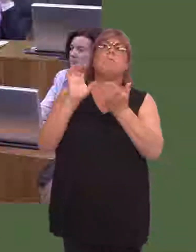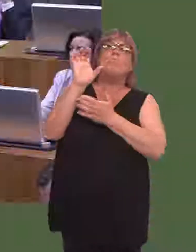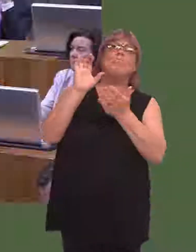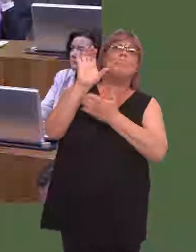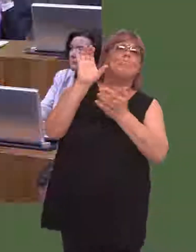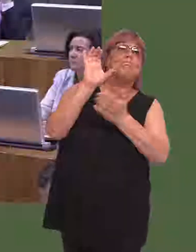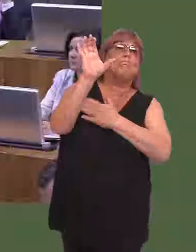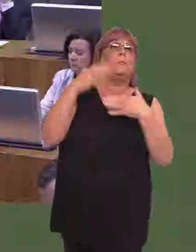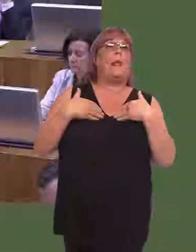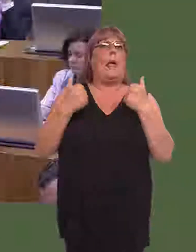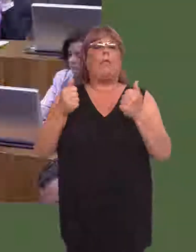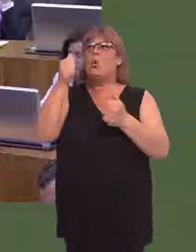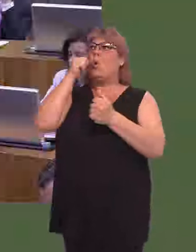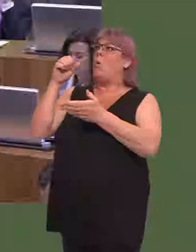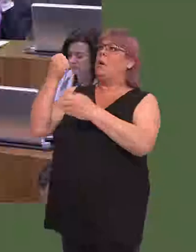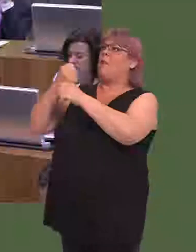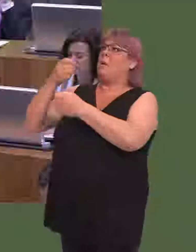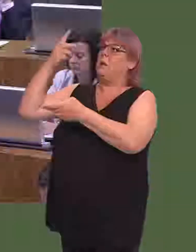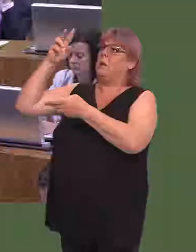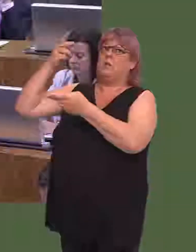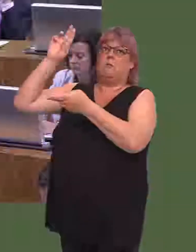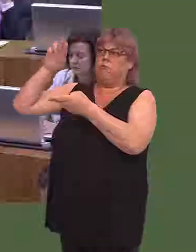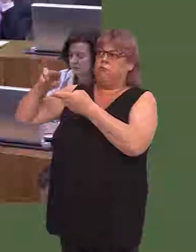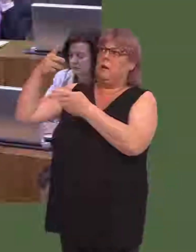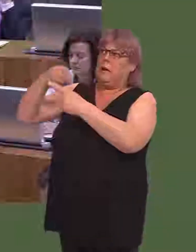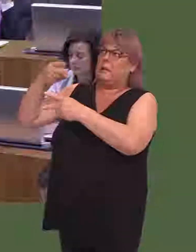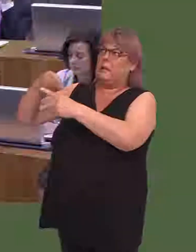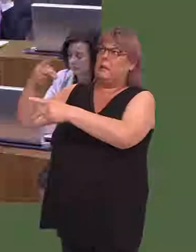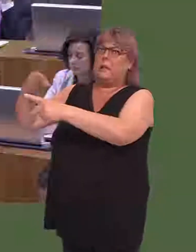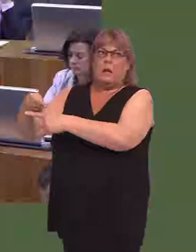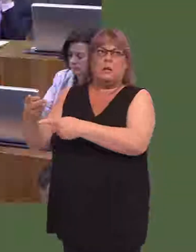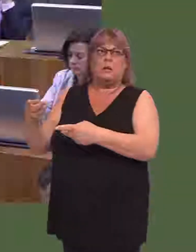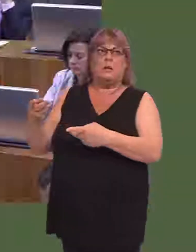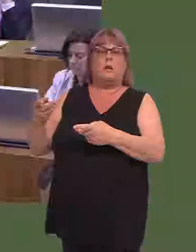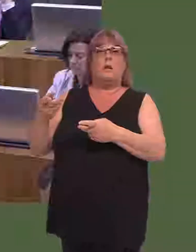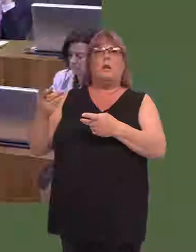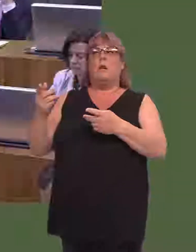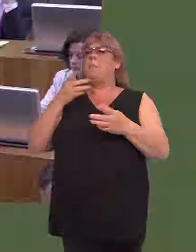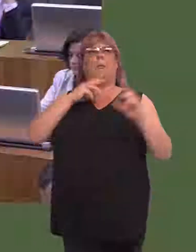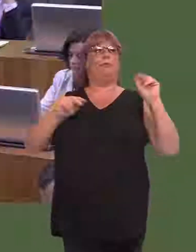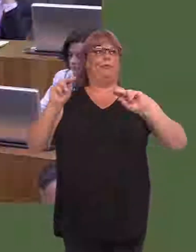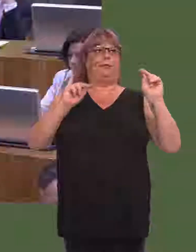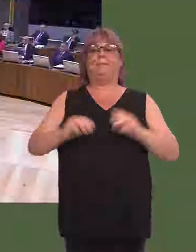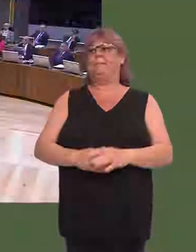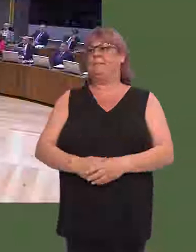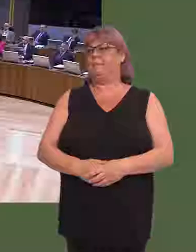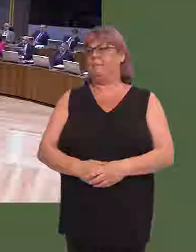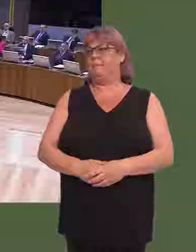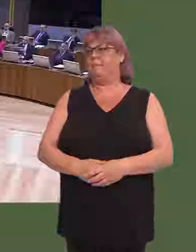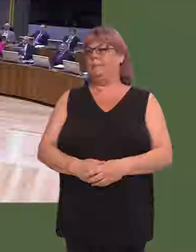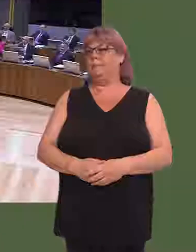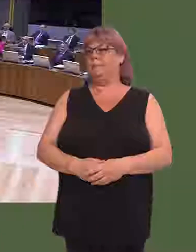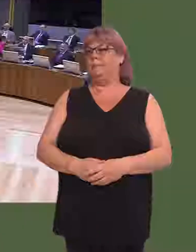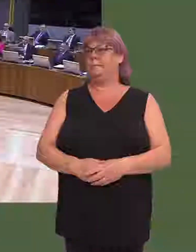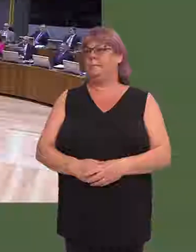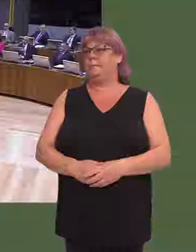putting resources into health as best we can, despite the austerity. Despite the austerity, well, they can moan about it. Despite the austerity that